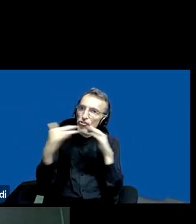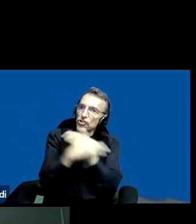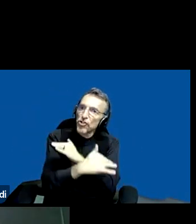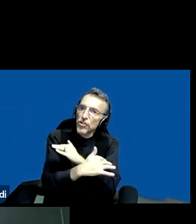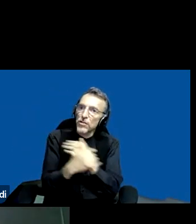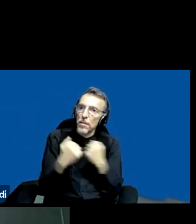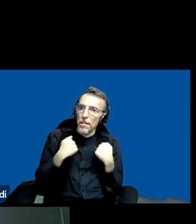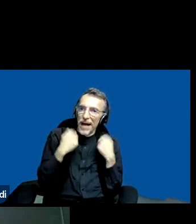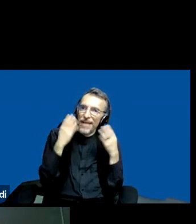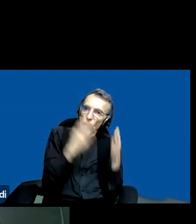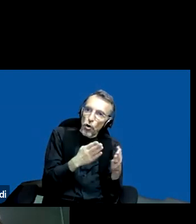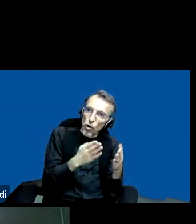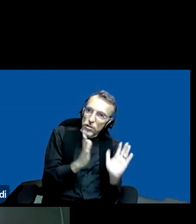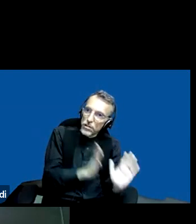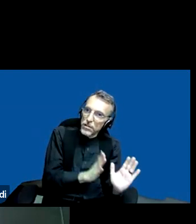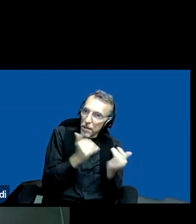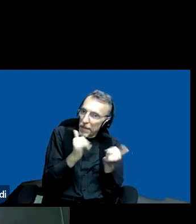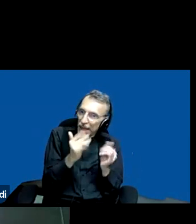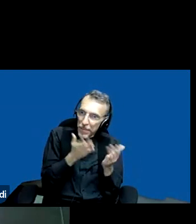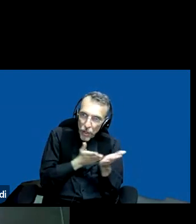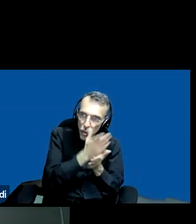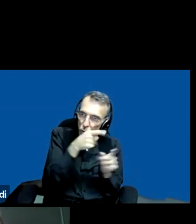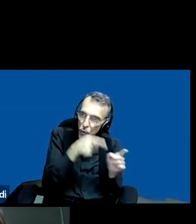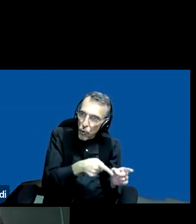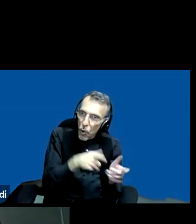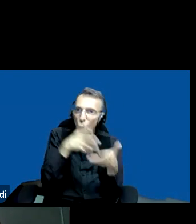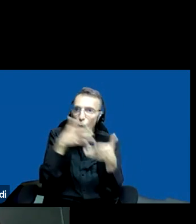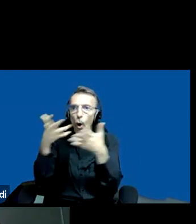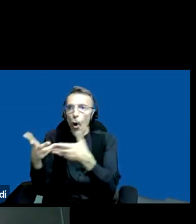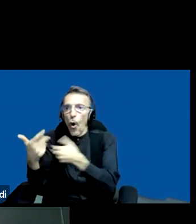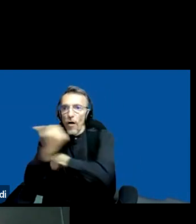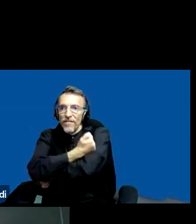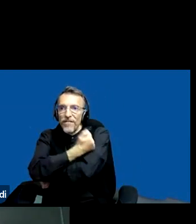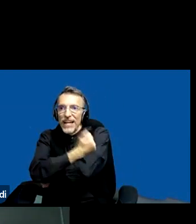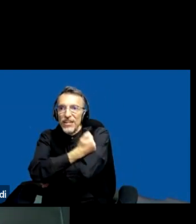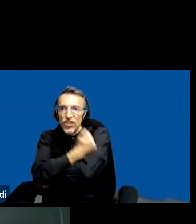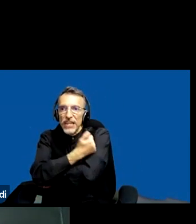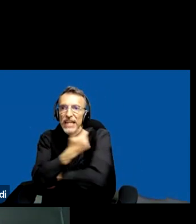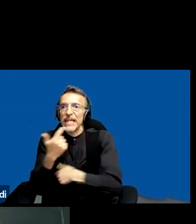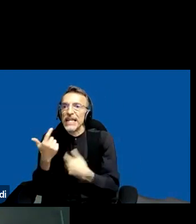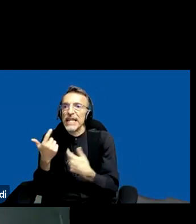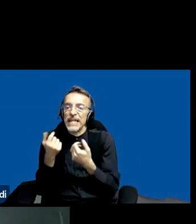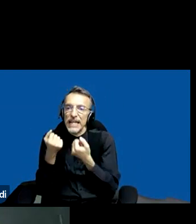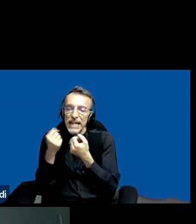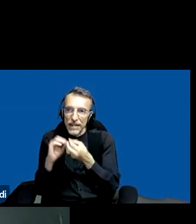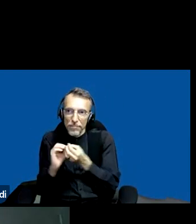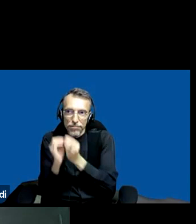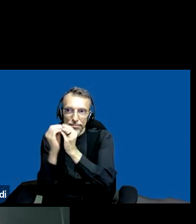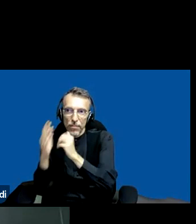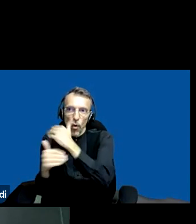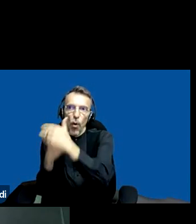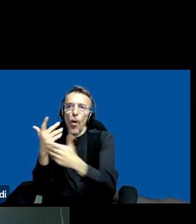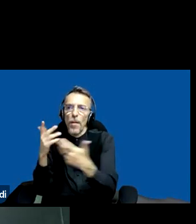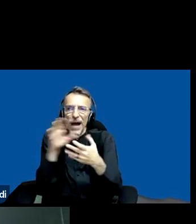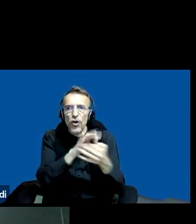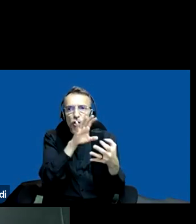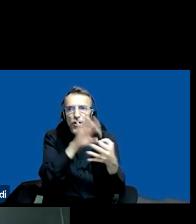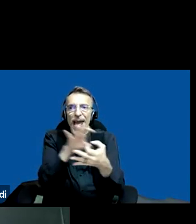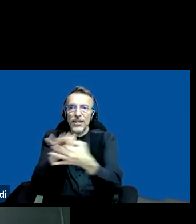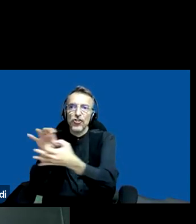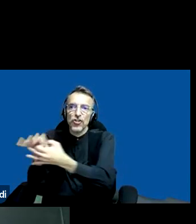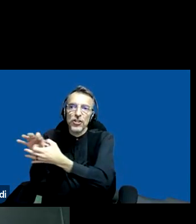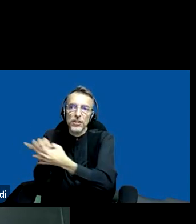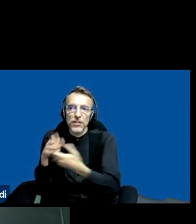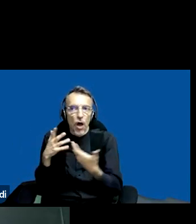own focuses, or the distribution of vaccines, a broad range of connections that require a